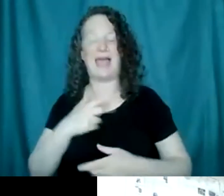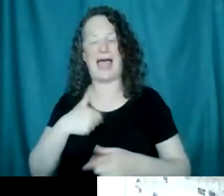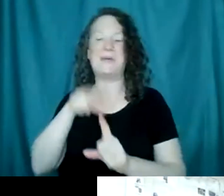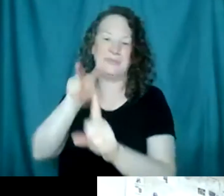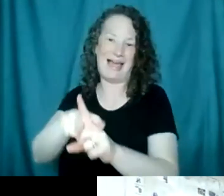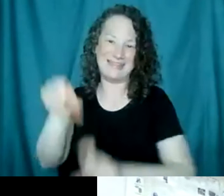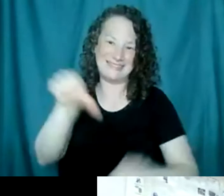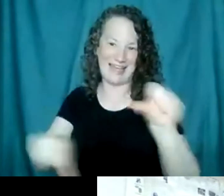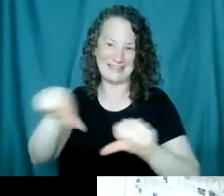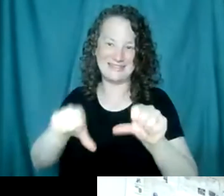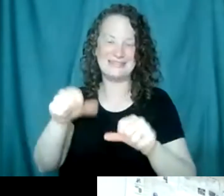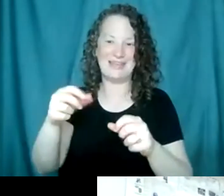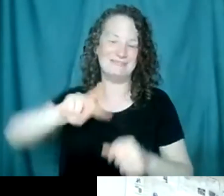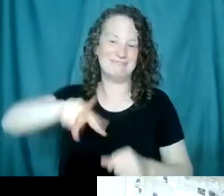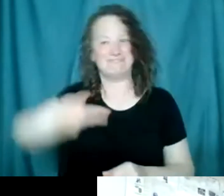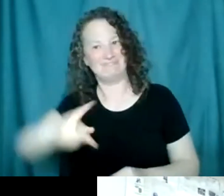that, but also vice versa.